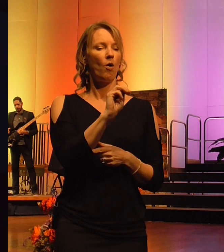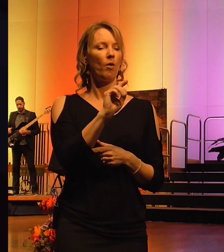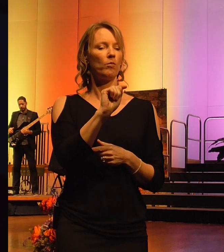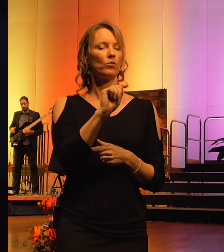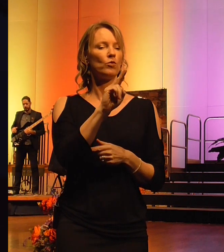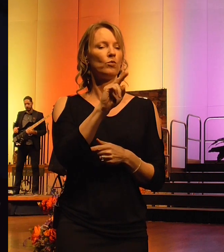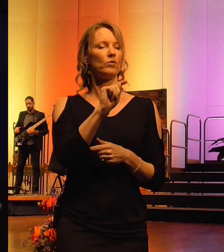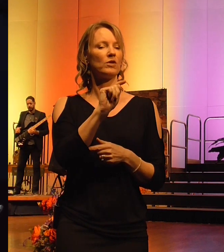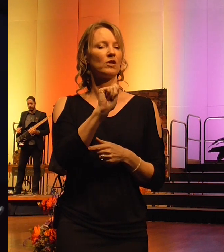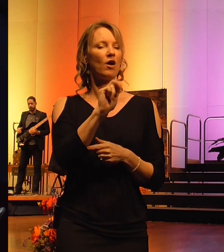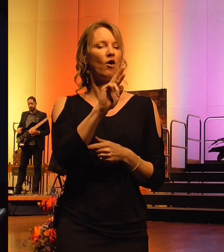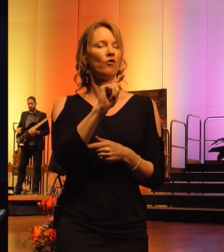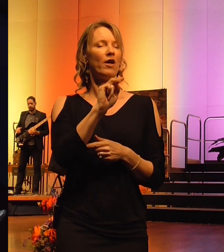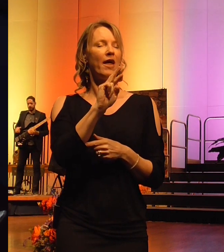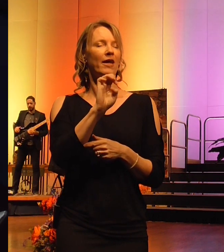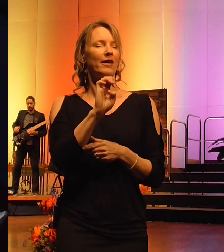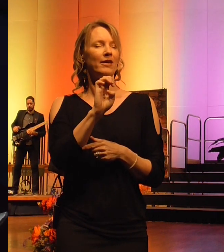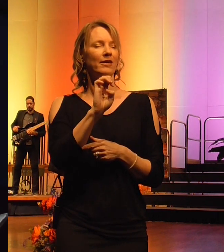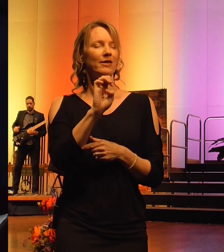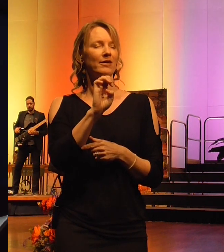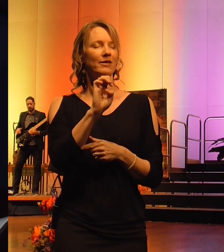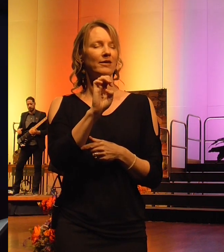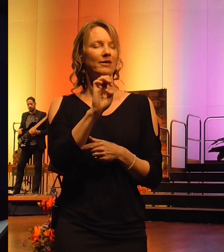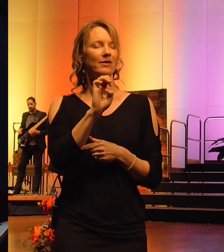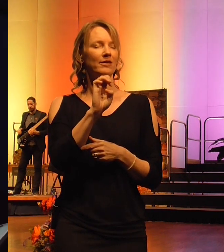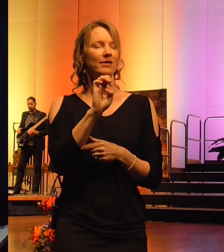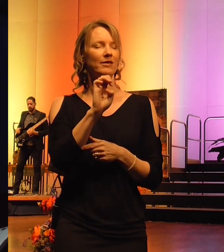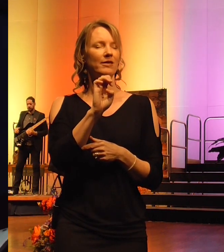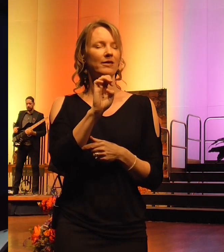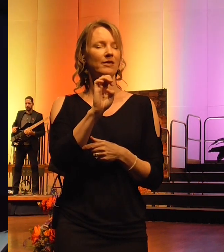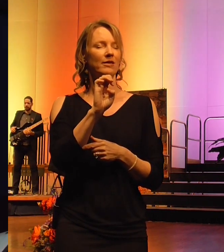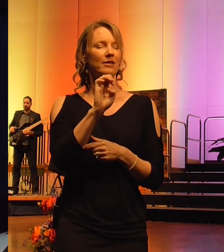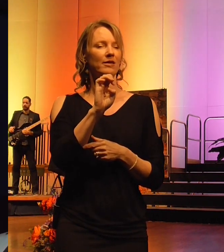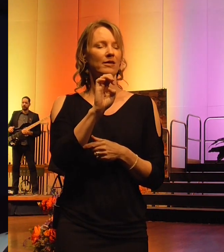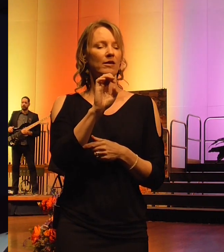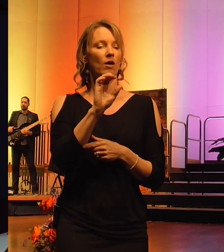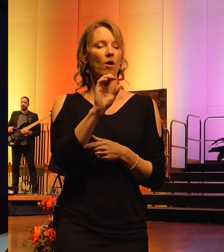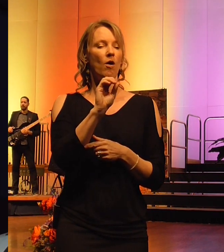Om Tutare Tutare.